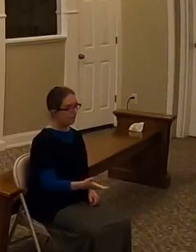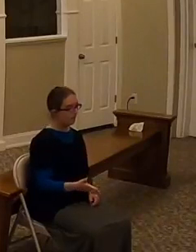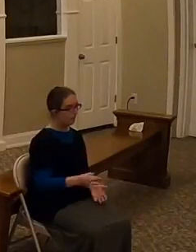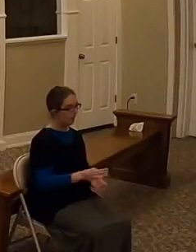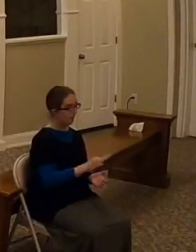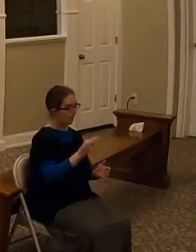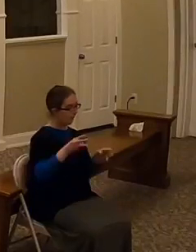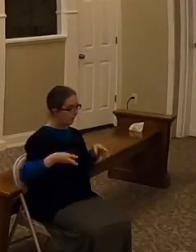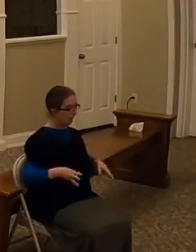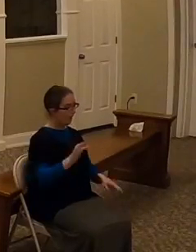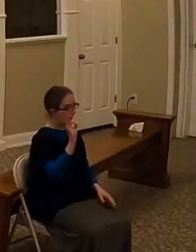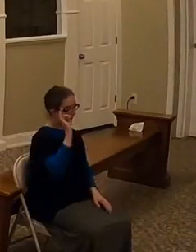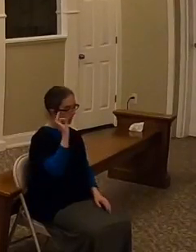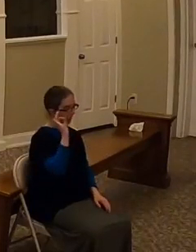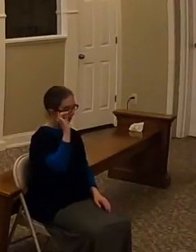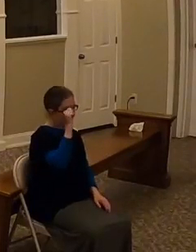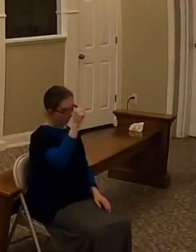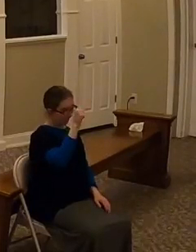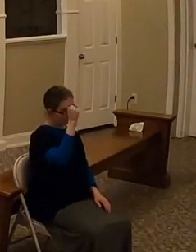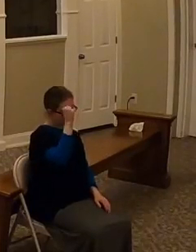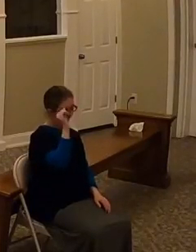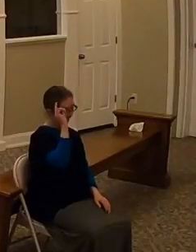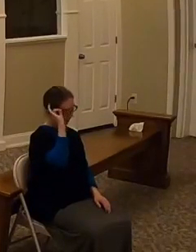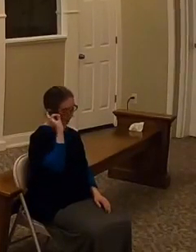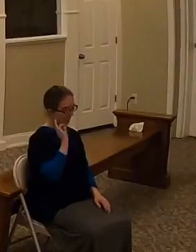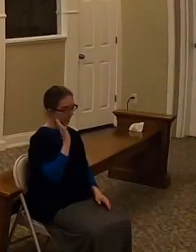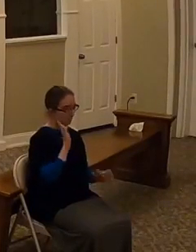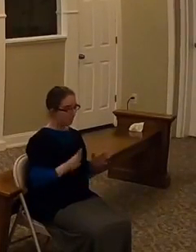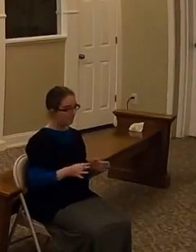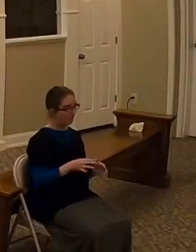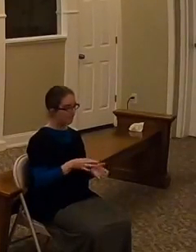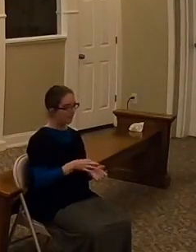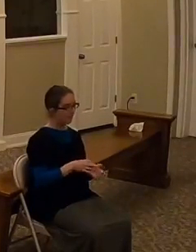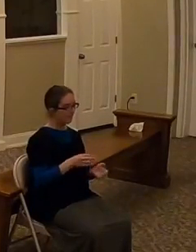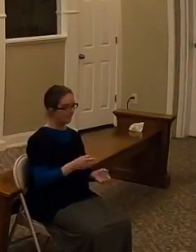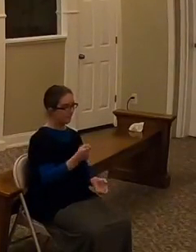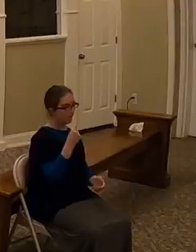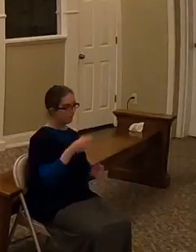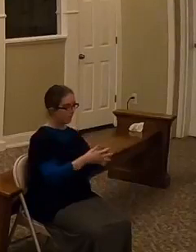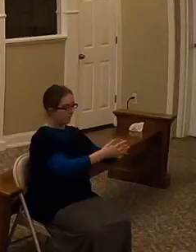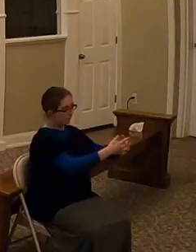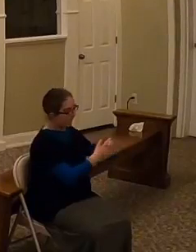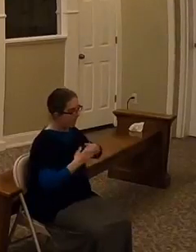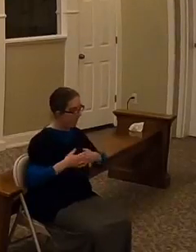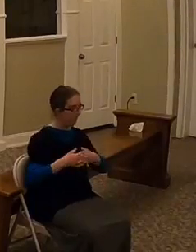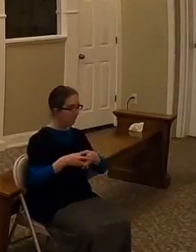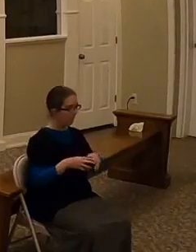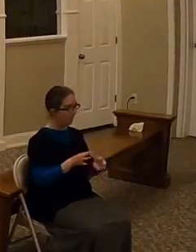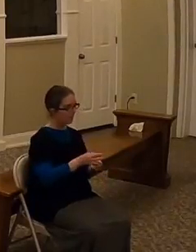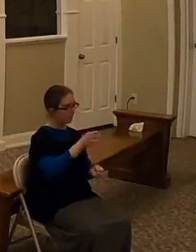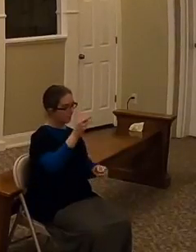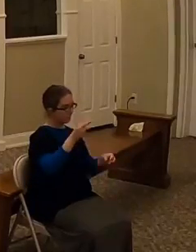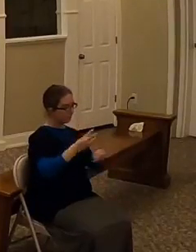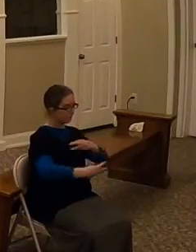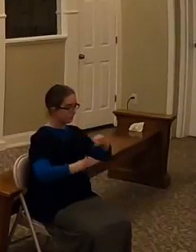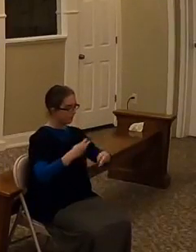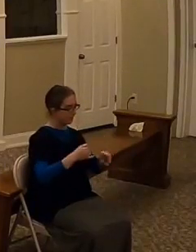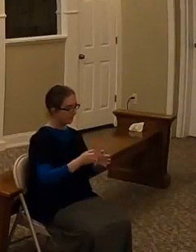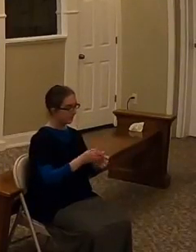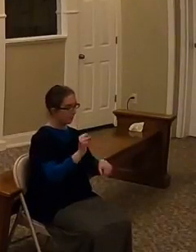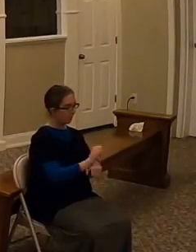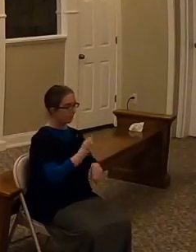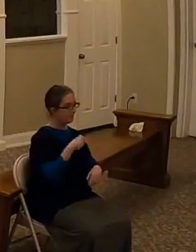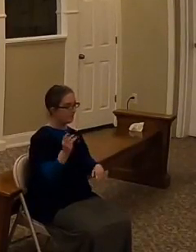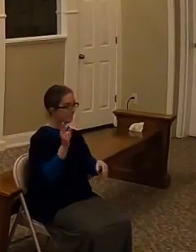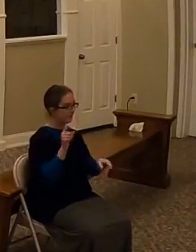Going to find a route to India and end up in America. Hello. You know, that's the way it works. I'm serious. In our spiritual world, it works the